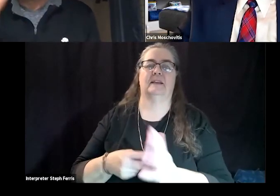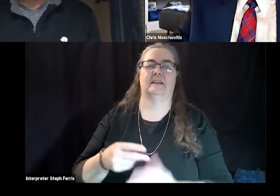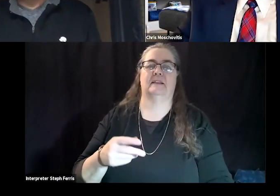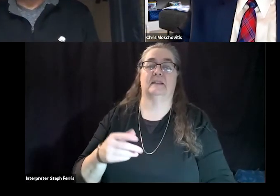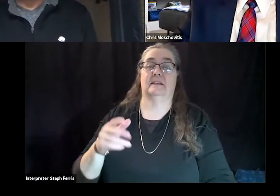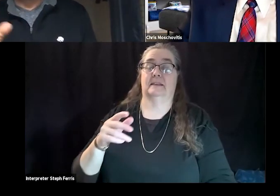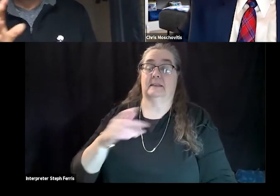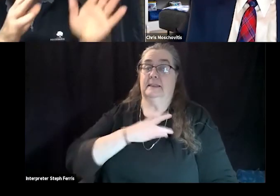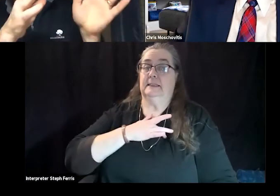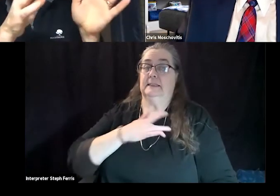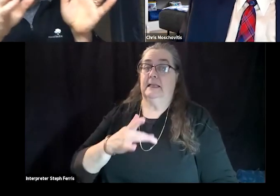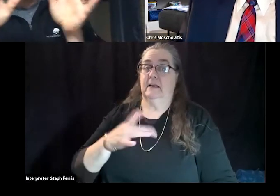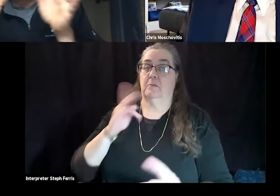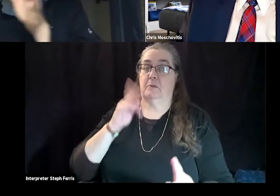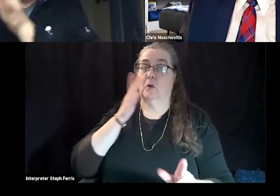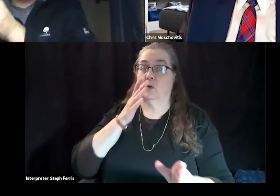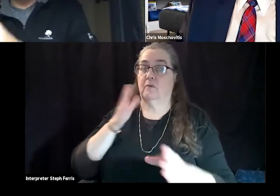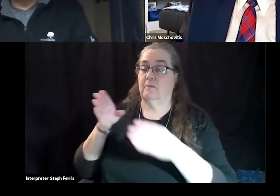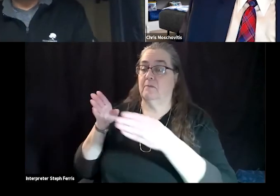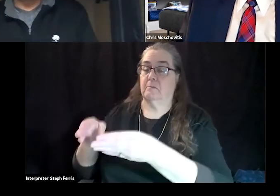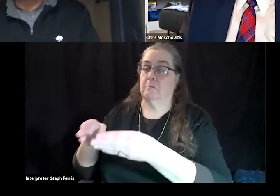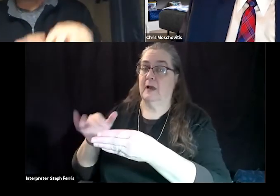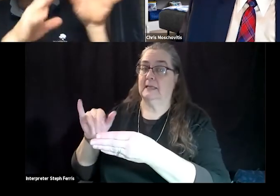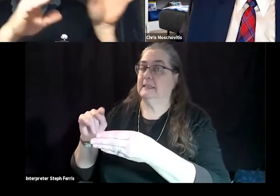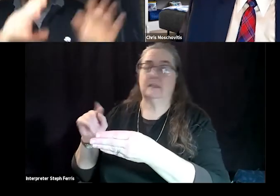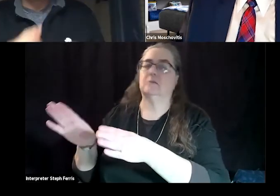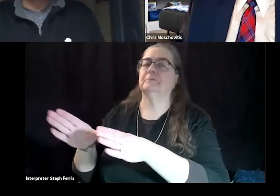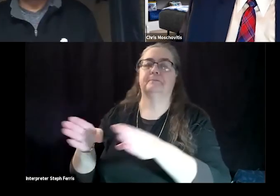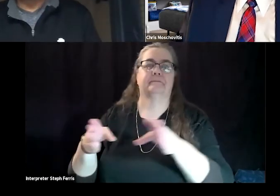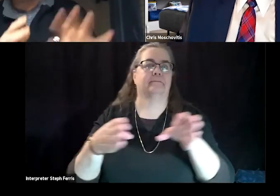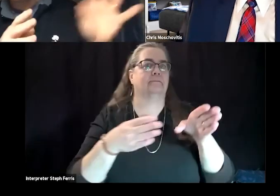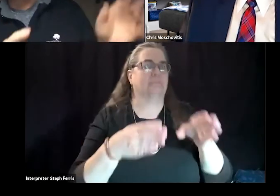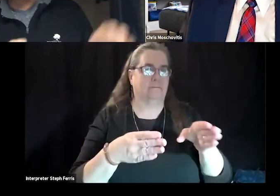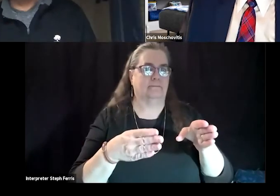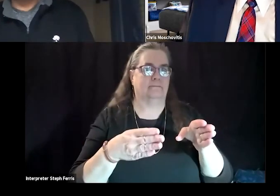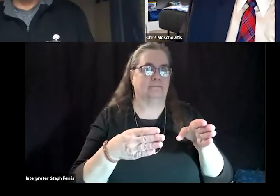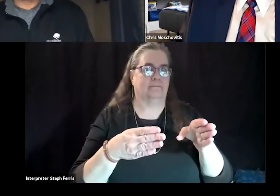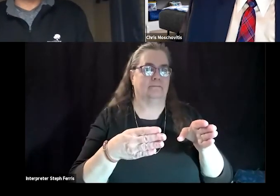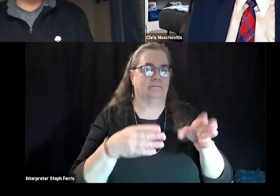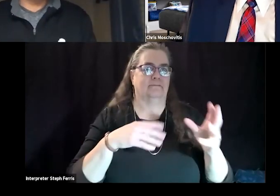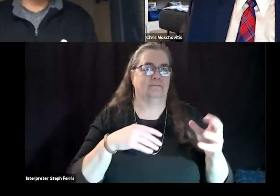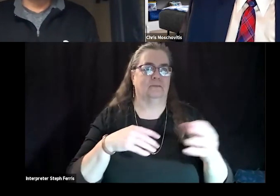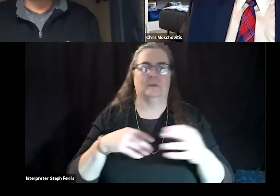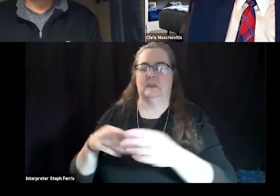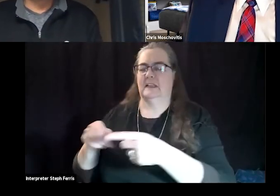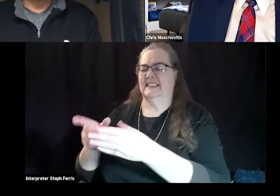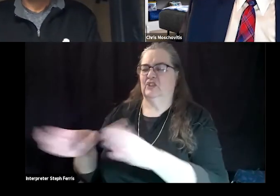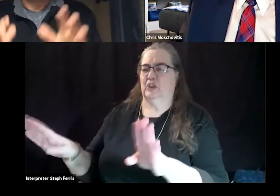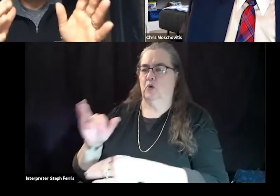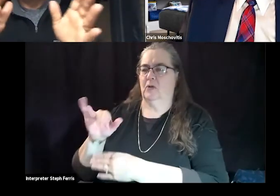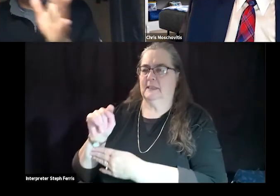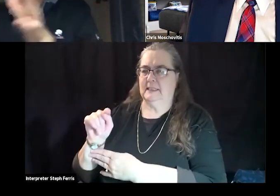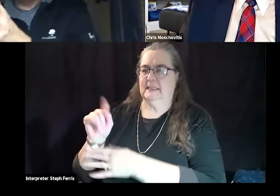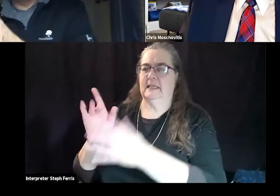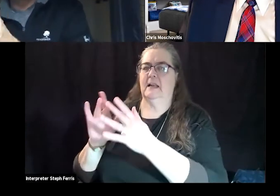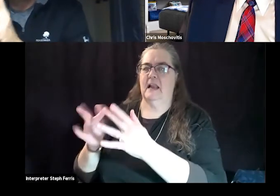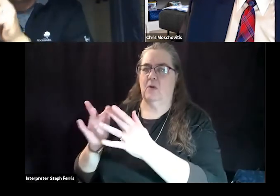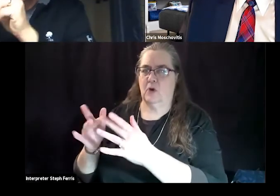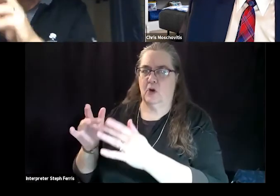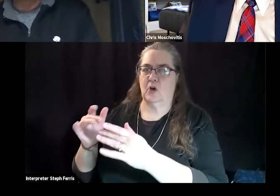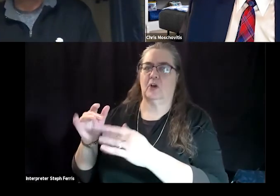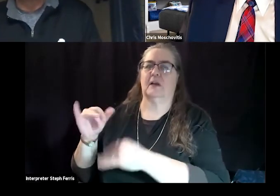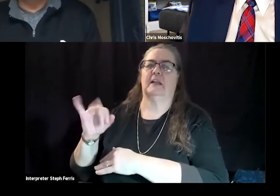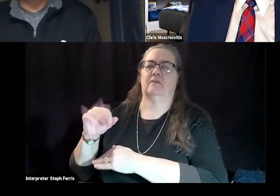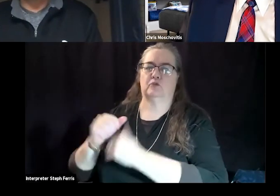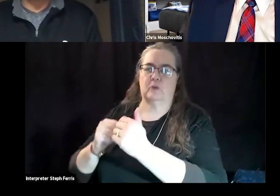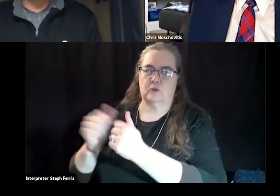going, everybody's moving away from IT, the general IT and network, infrastructure management, and maybe heading towards